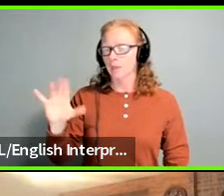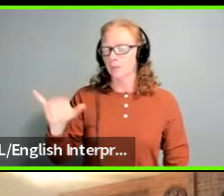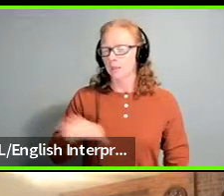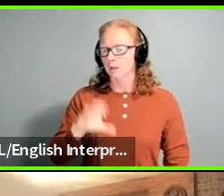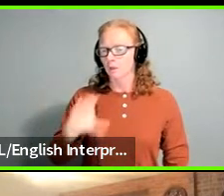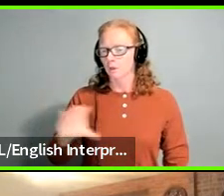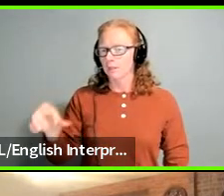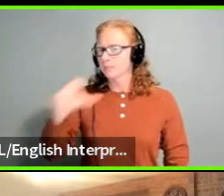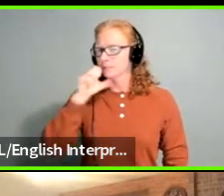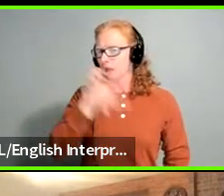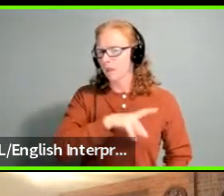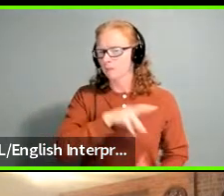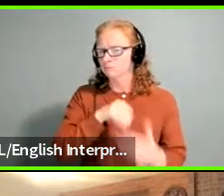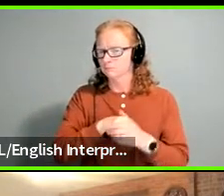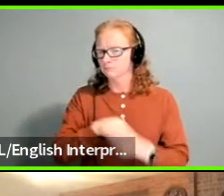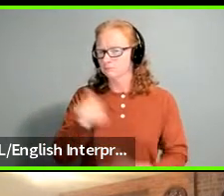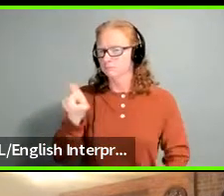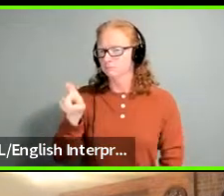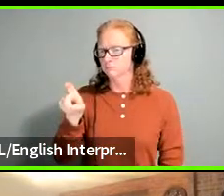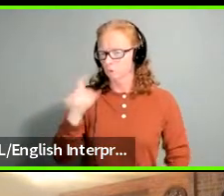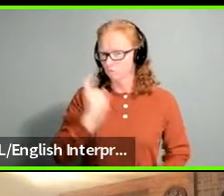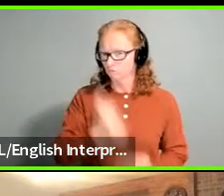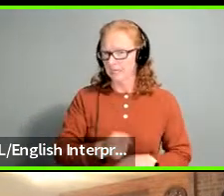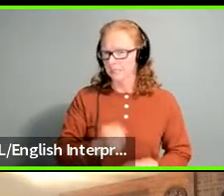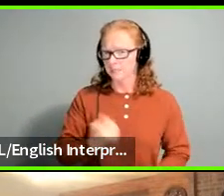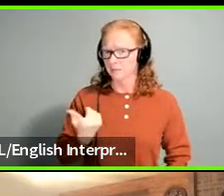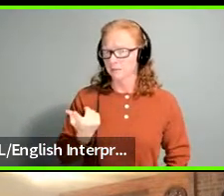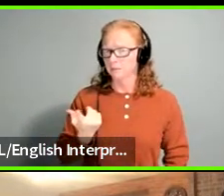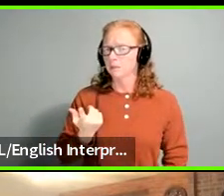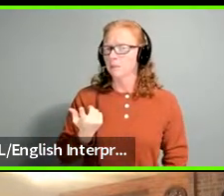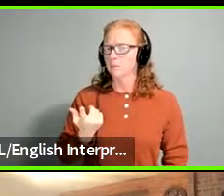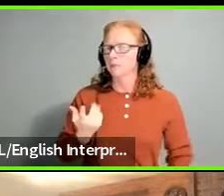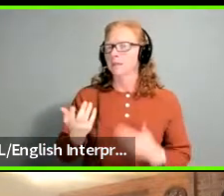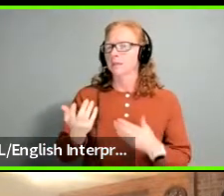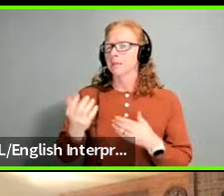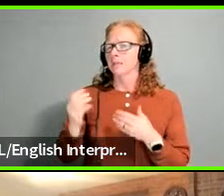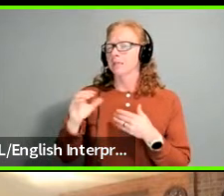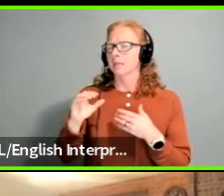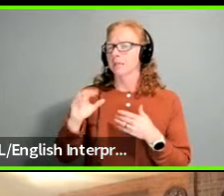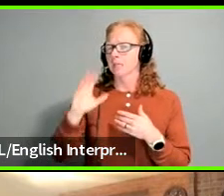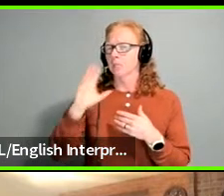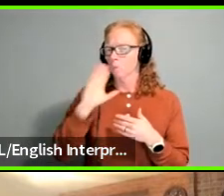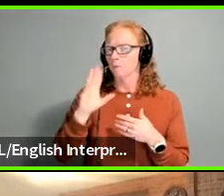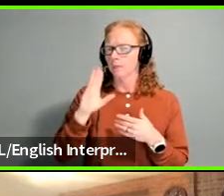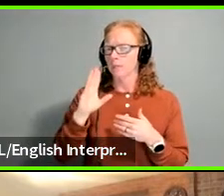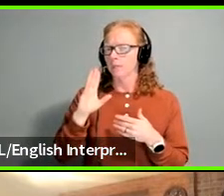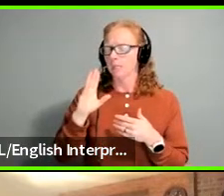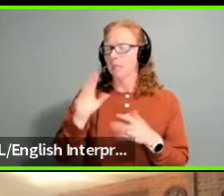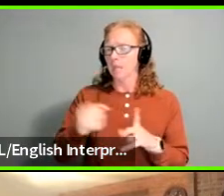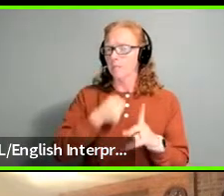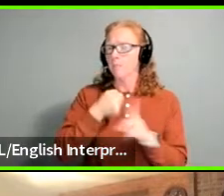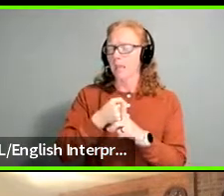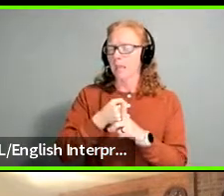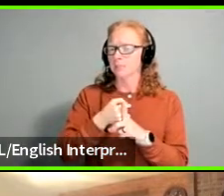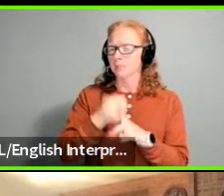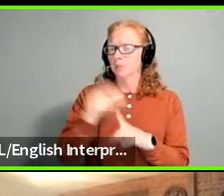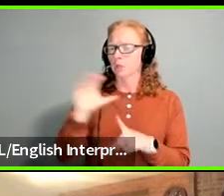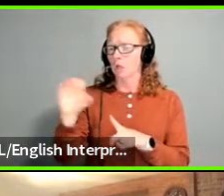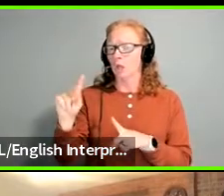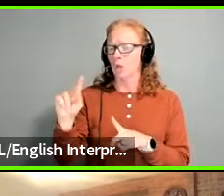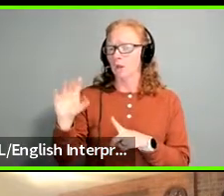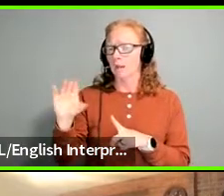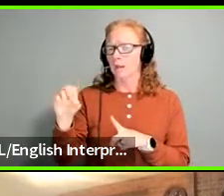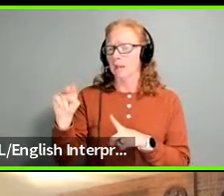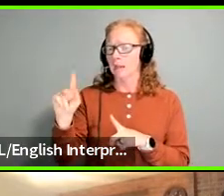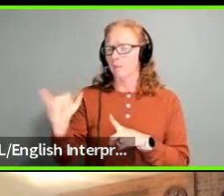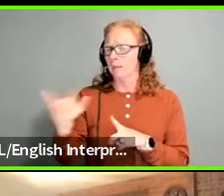not a stakeholder, right? Even though Clark County will be vastly impacted. So I'm just